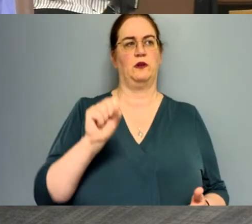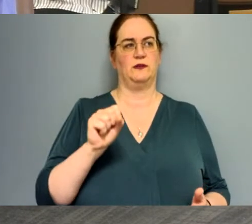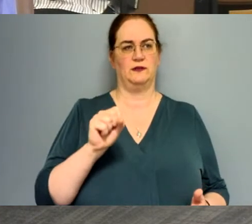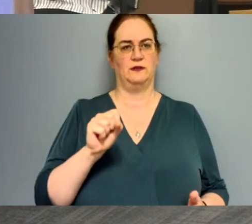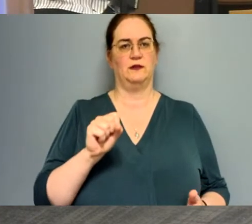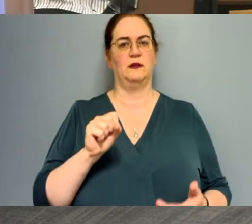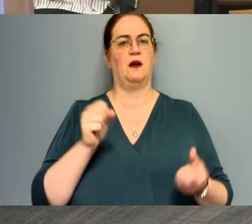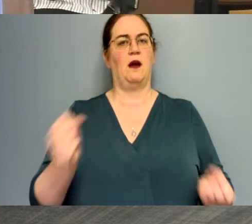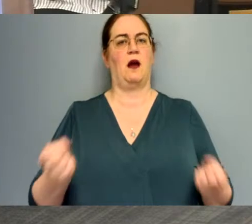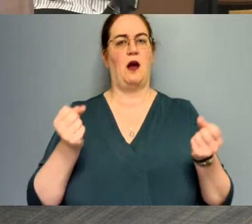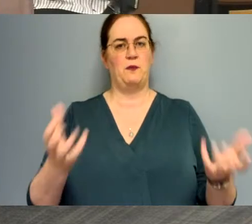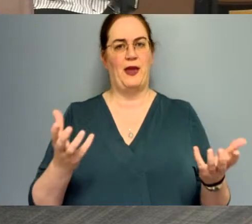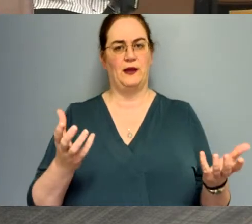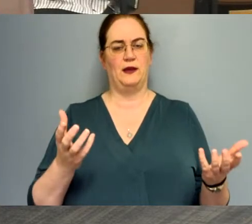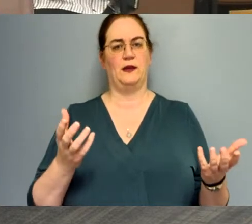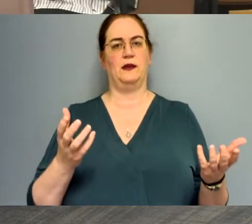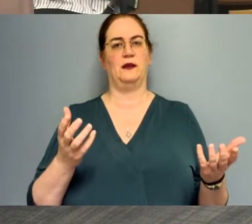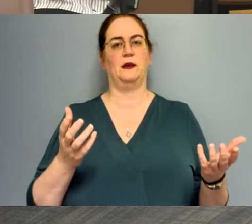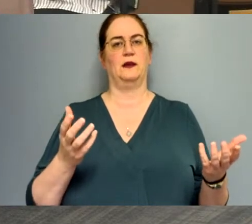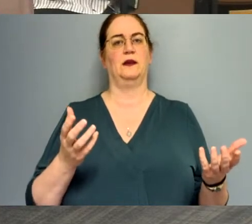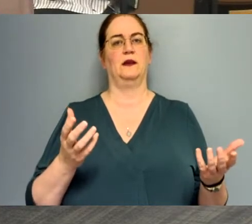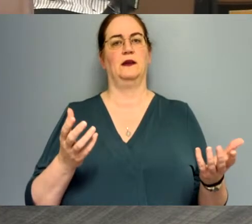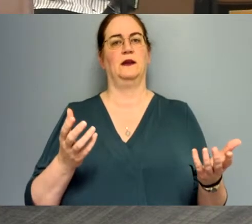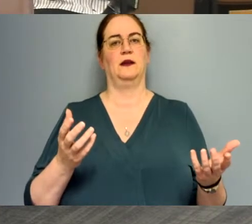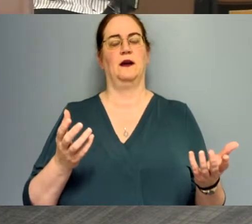How many?